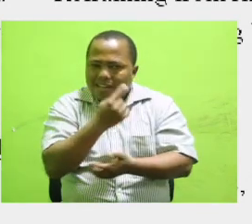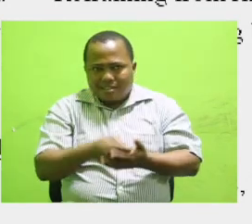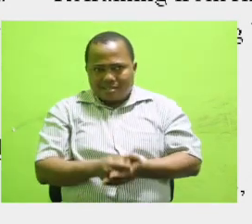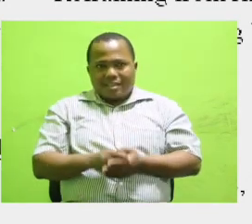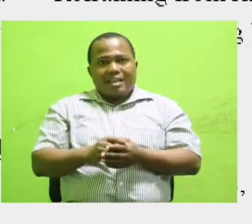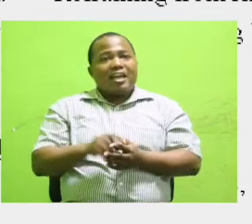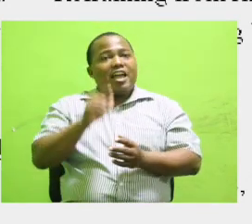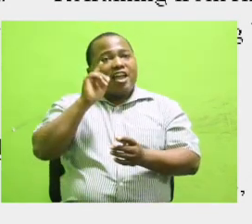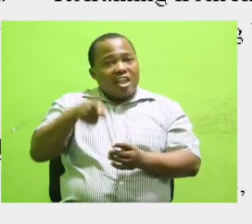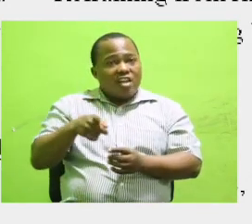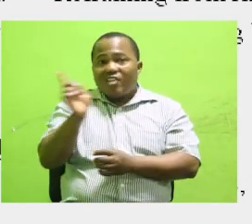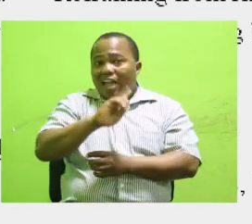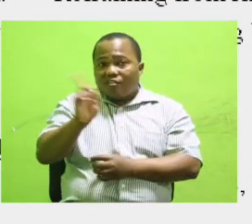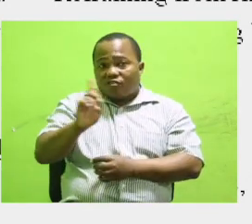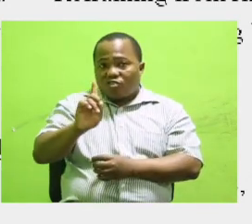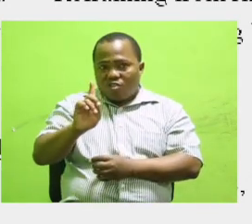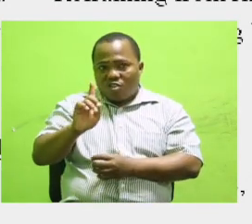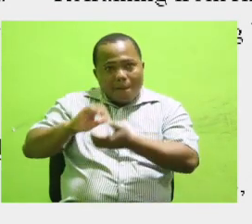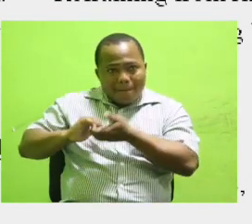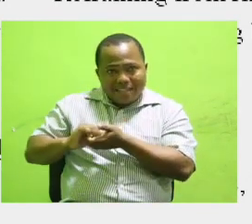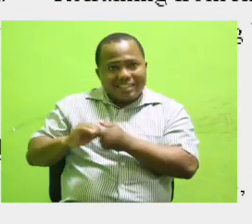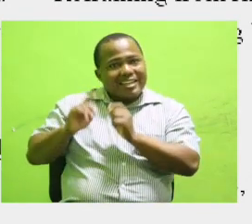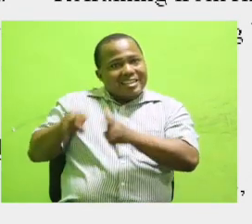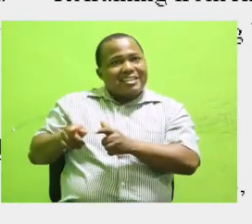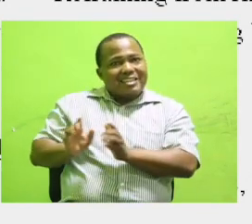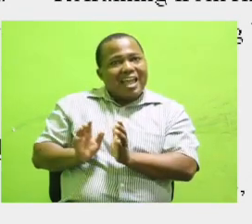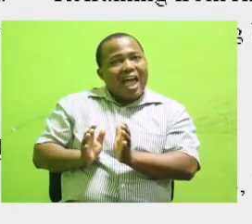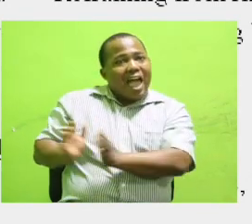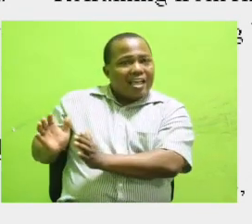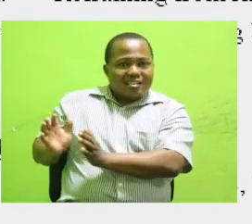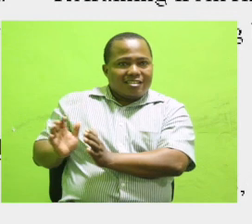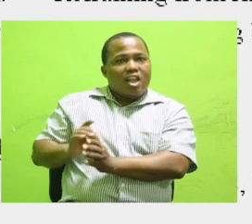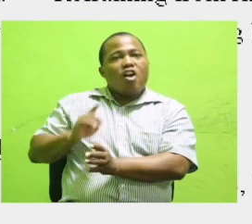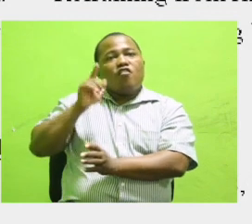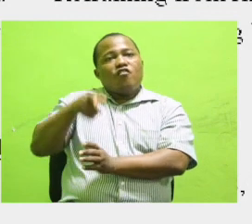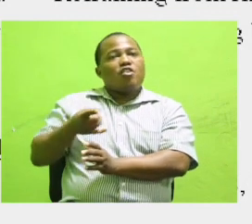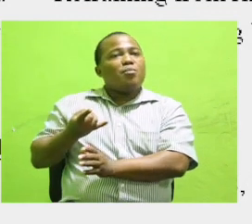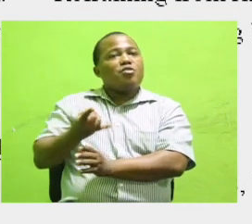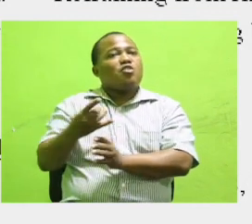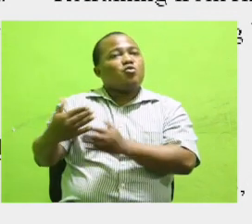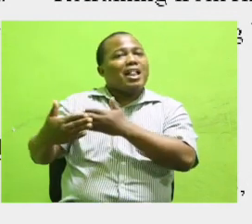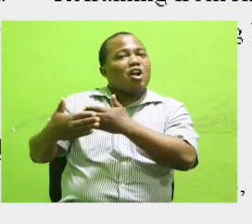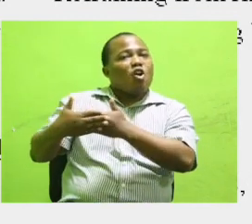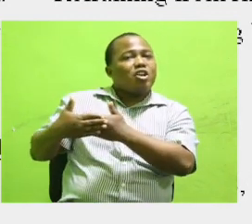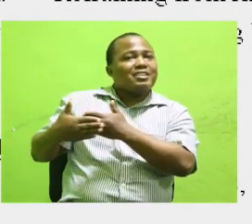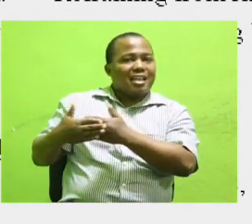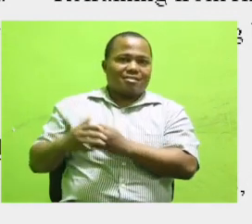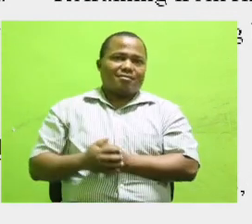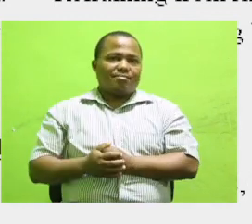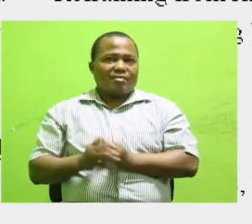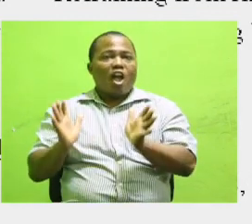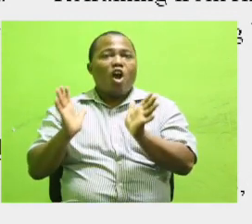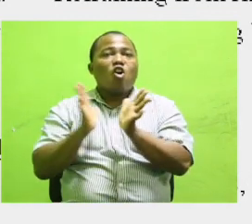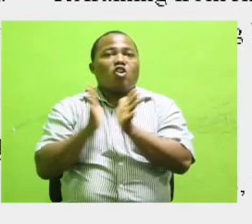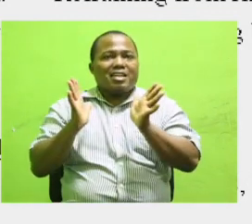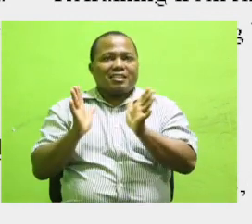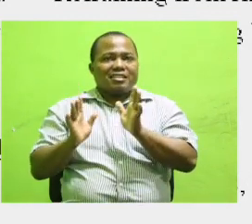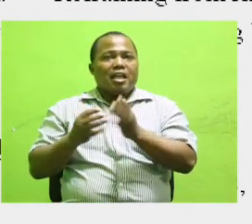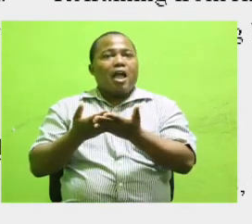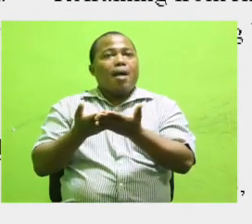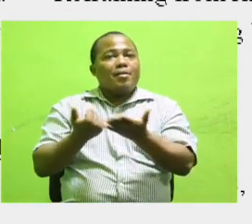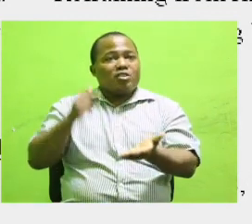to make them feel that they are unwanted. For example, if a person lives with HIV AIDS, most